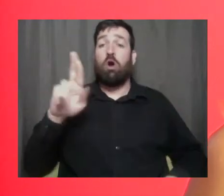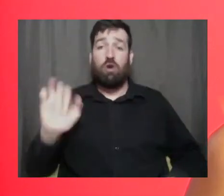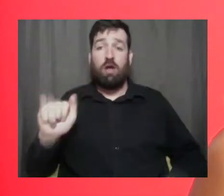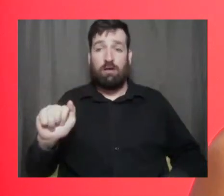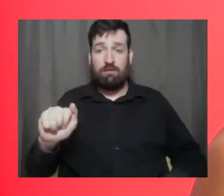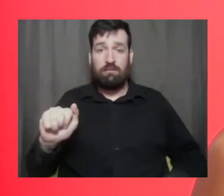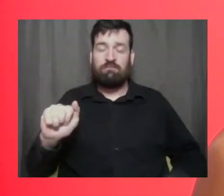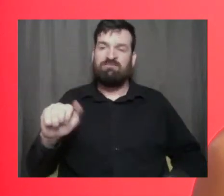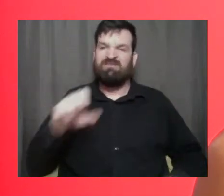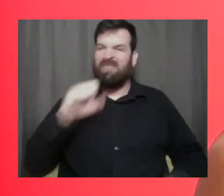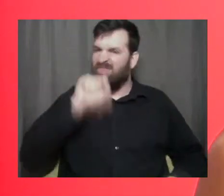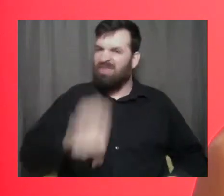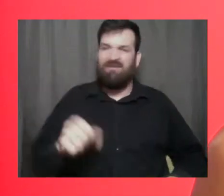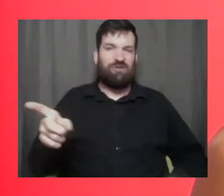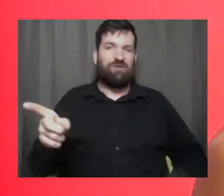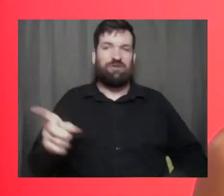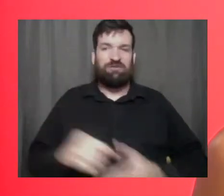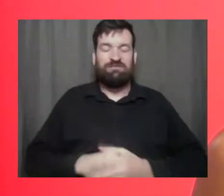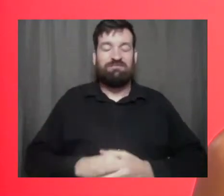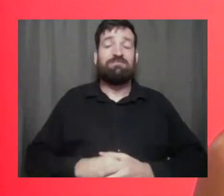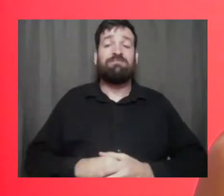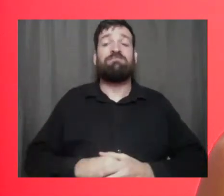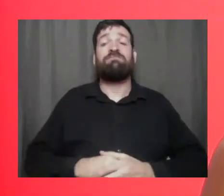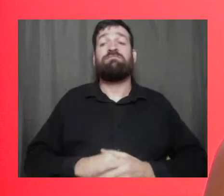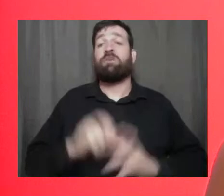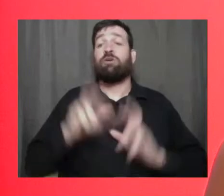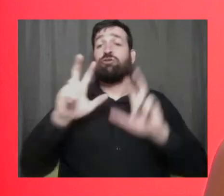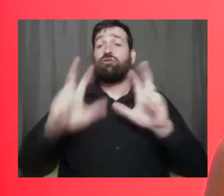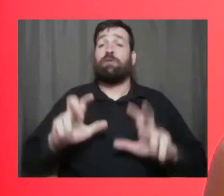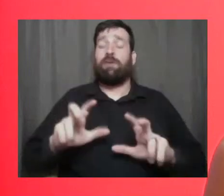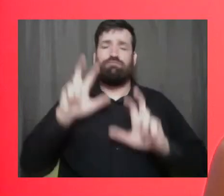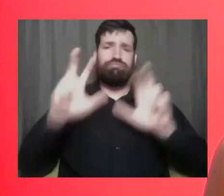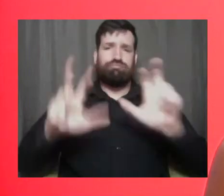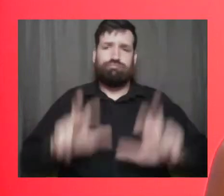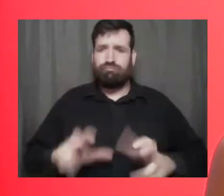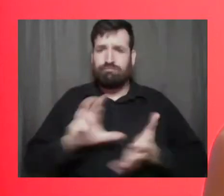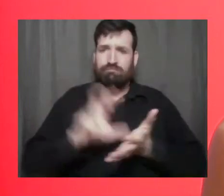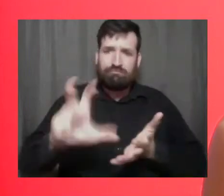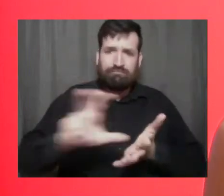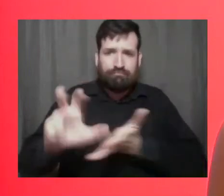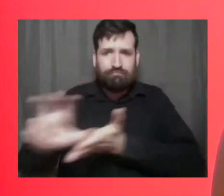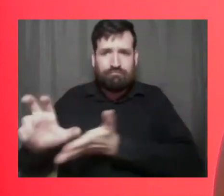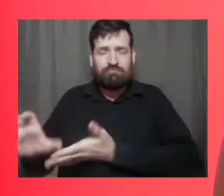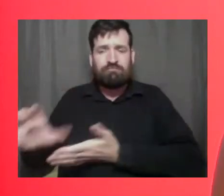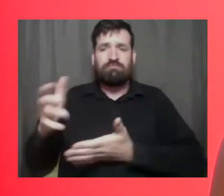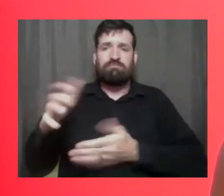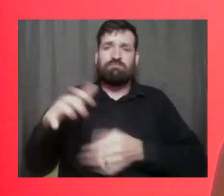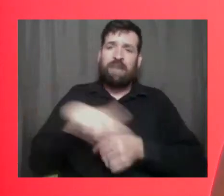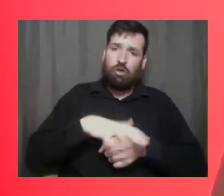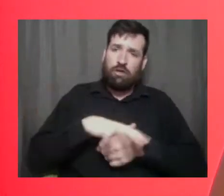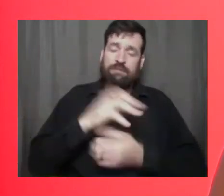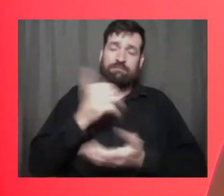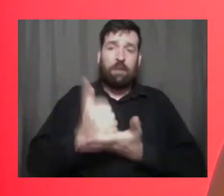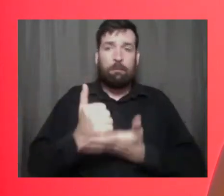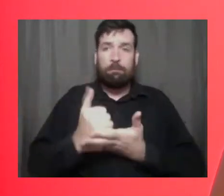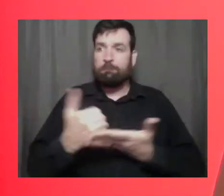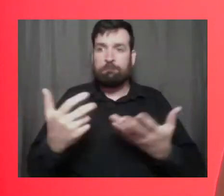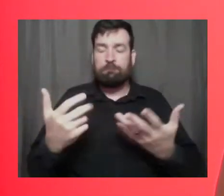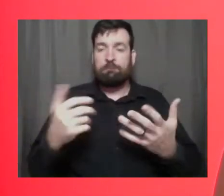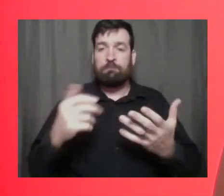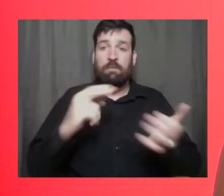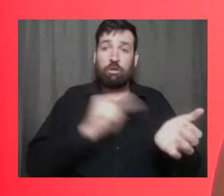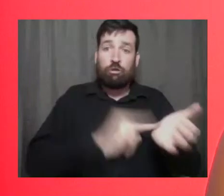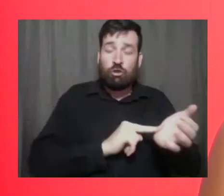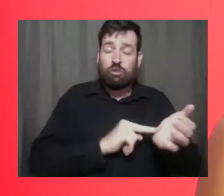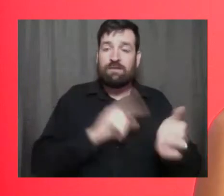Barb. This tournament goes to all sorts of places, and the money goes to all sorts of areas, helping with everything from nurse navigators, which will